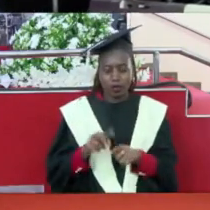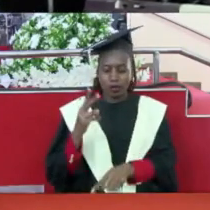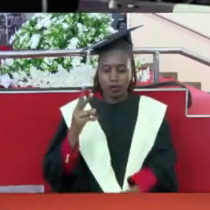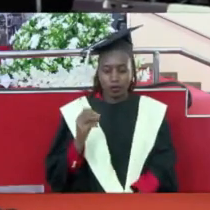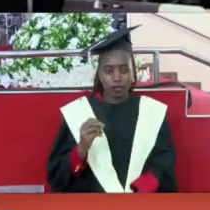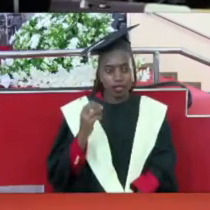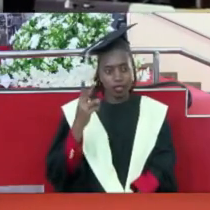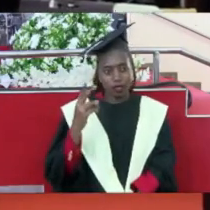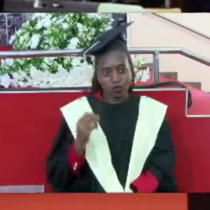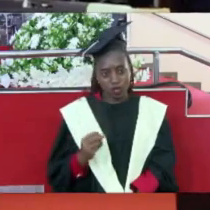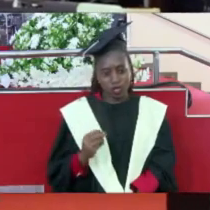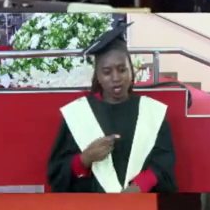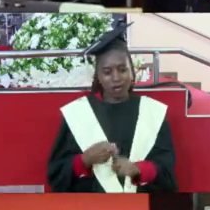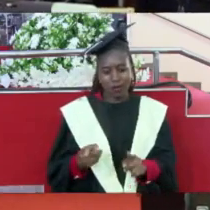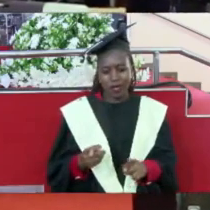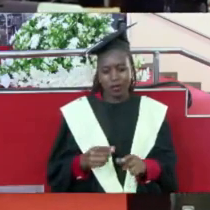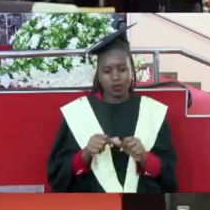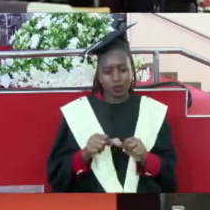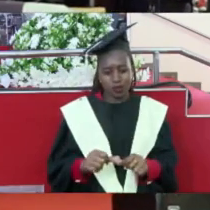And you keep on holding to it.